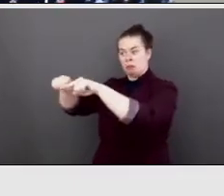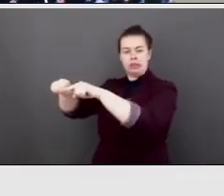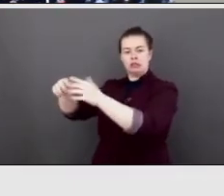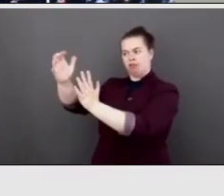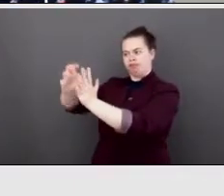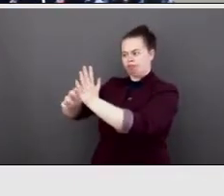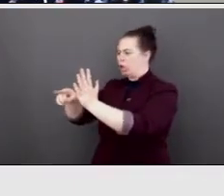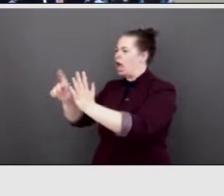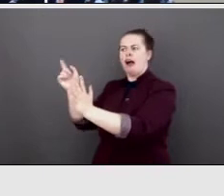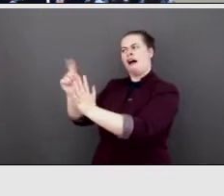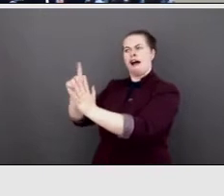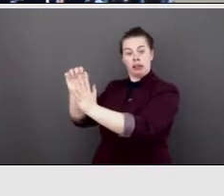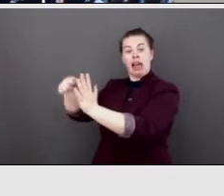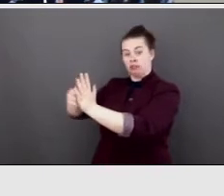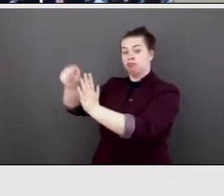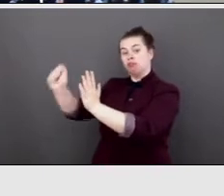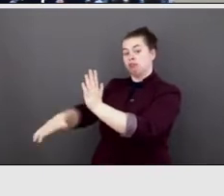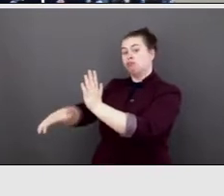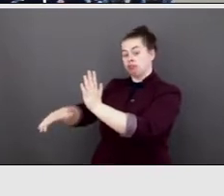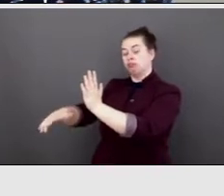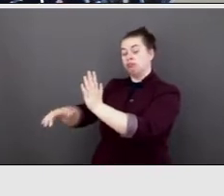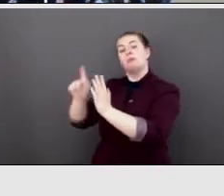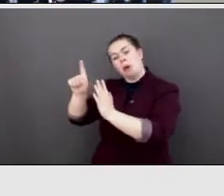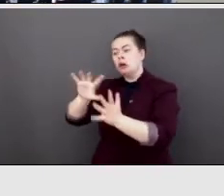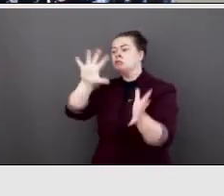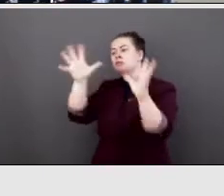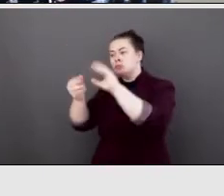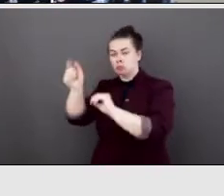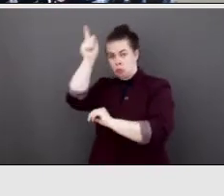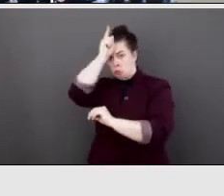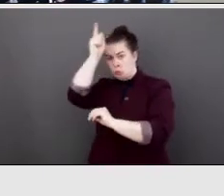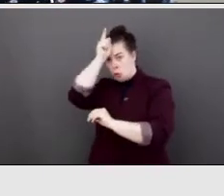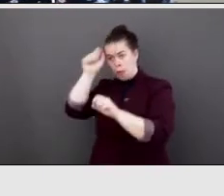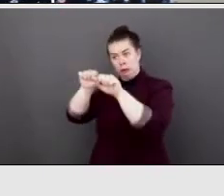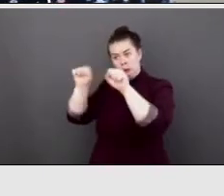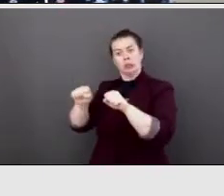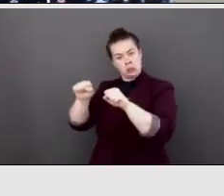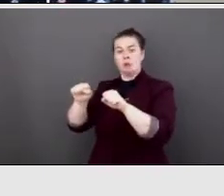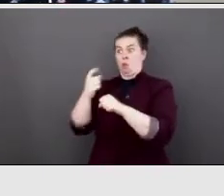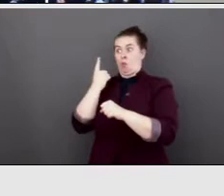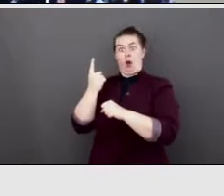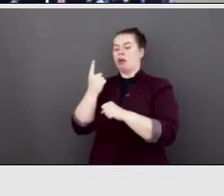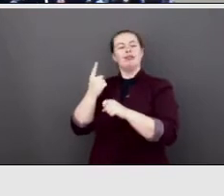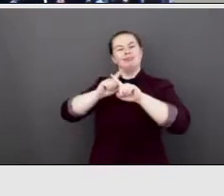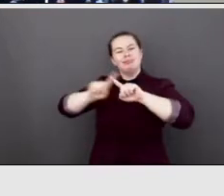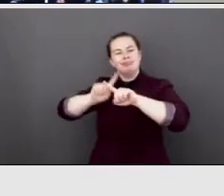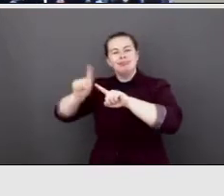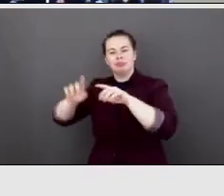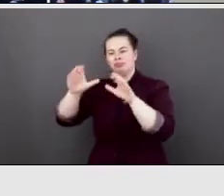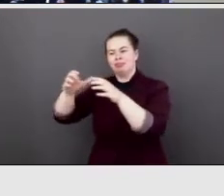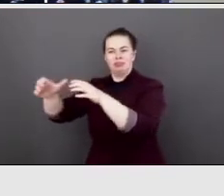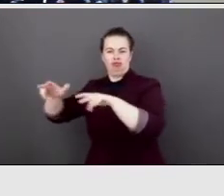to the regulations drafted by the Federal Joint Committee, but in essence, the German health system is highly